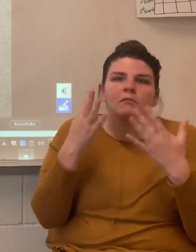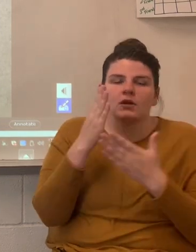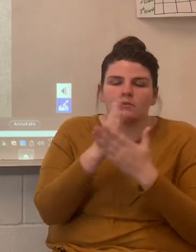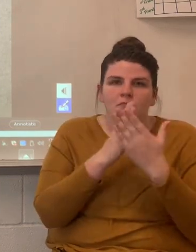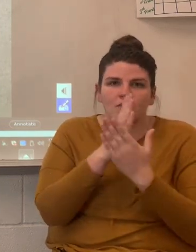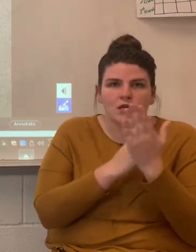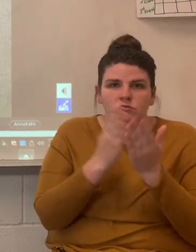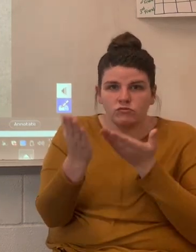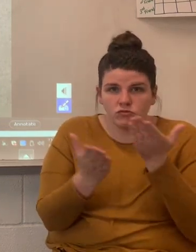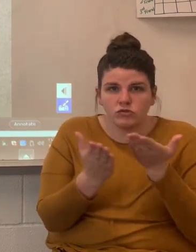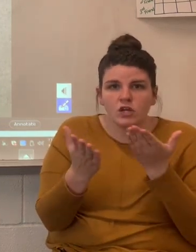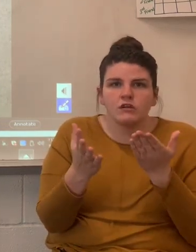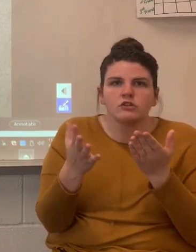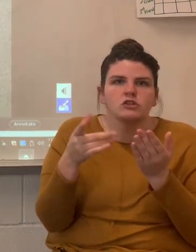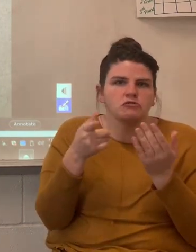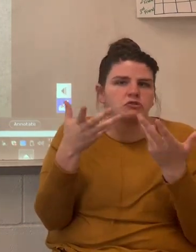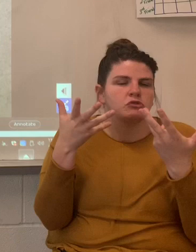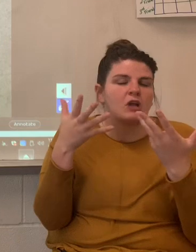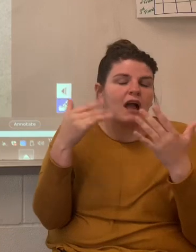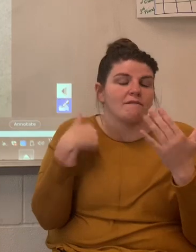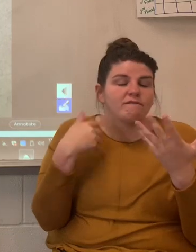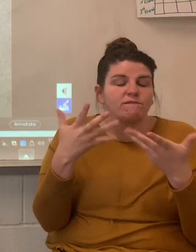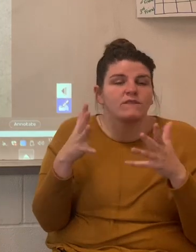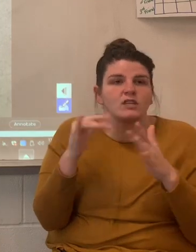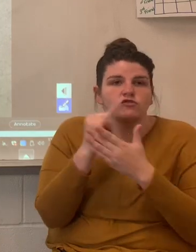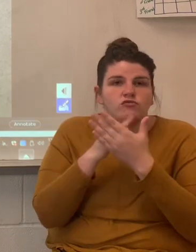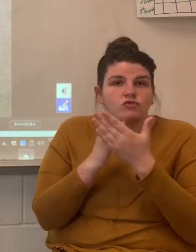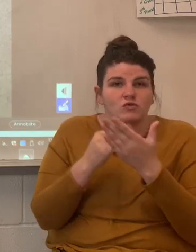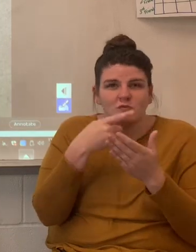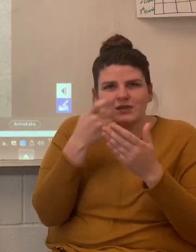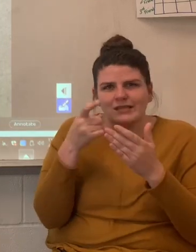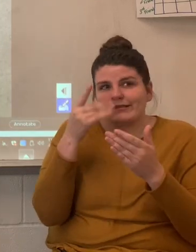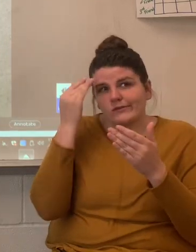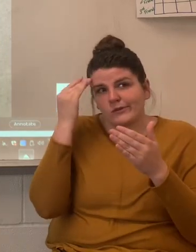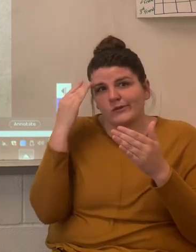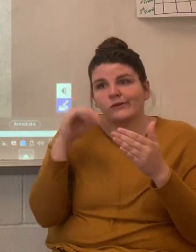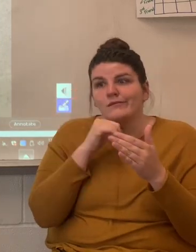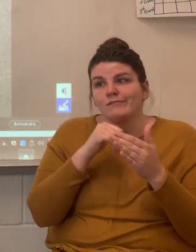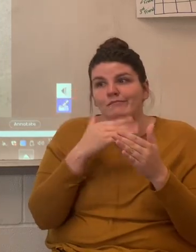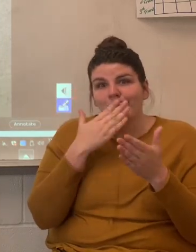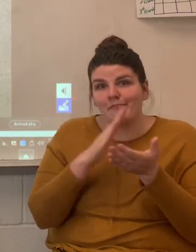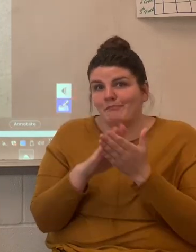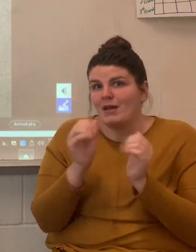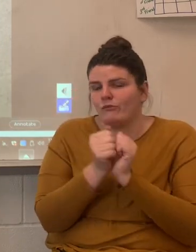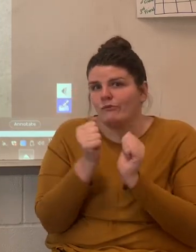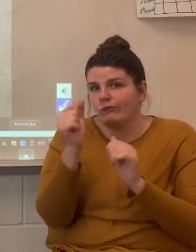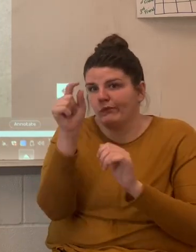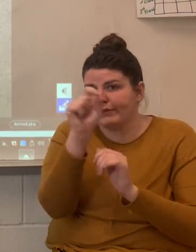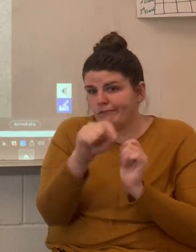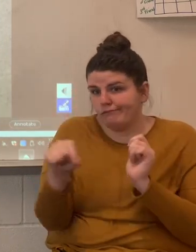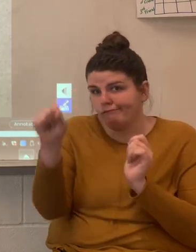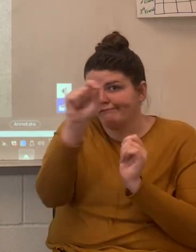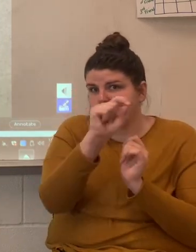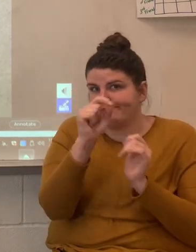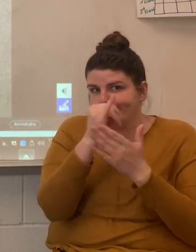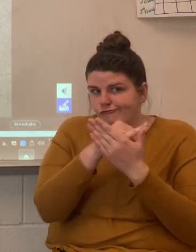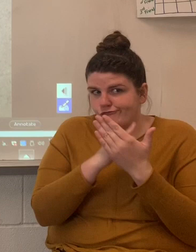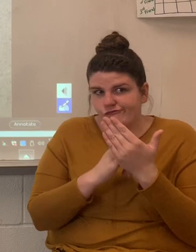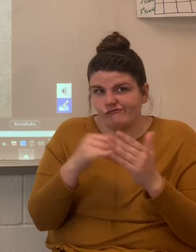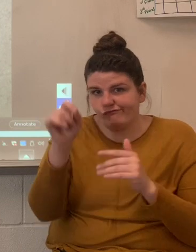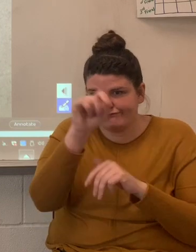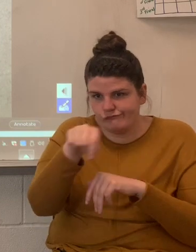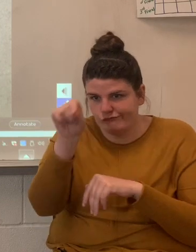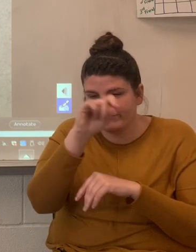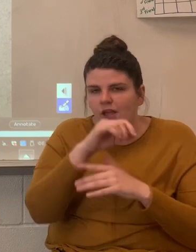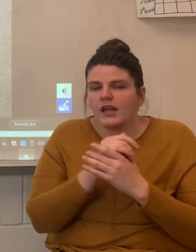how I'm not so good at these circles, okay? And if you look, I took each one of these pies and divided them into tenths because I have my fraction here